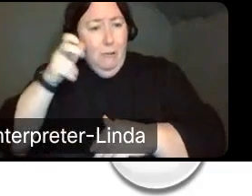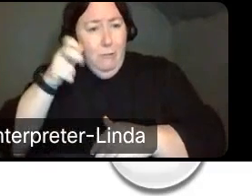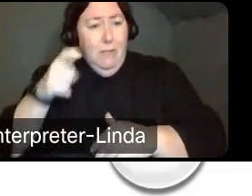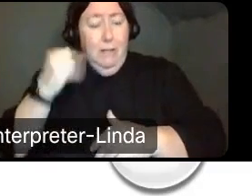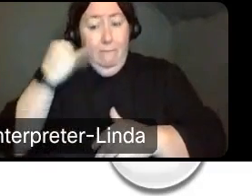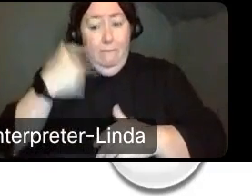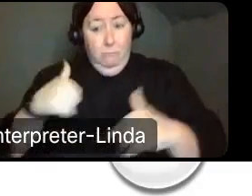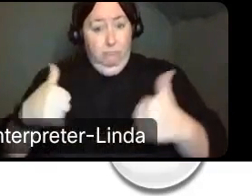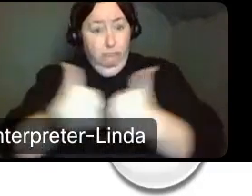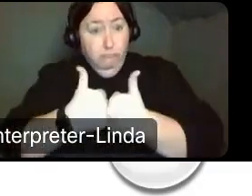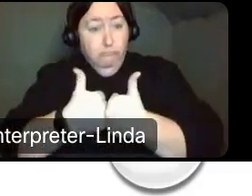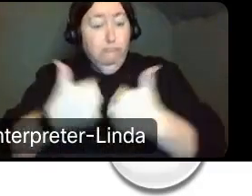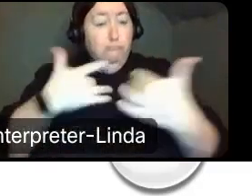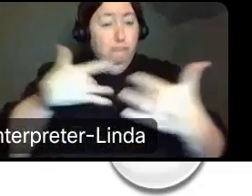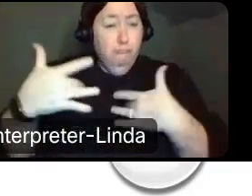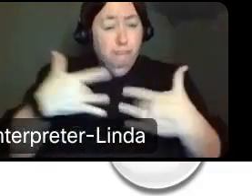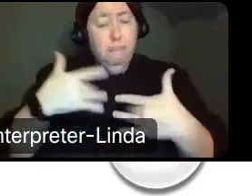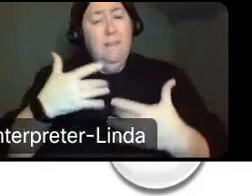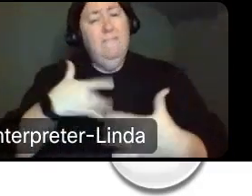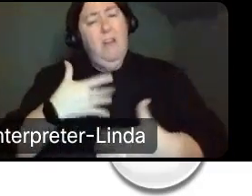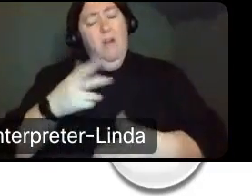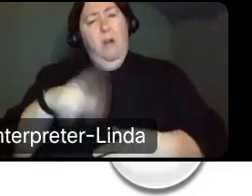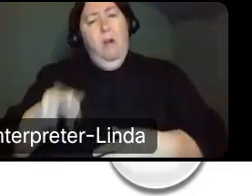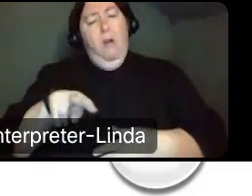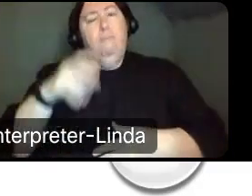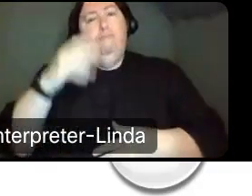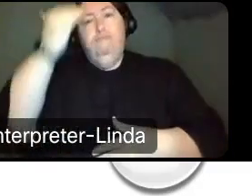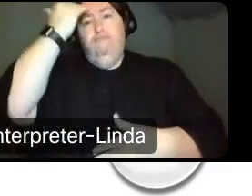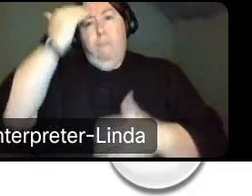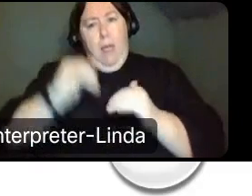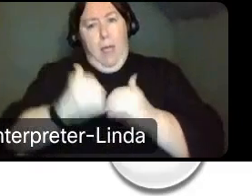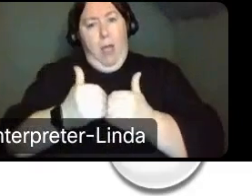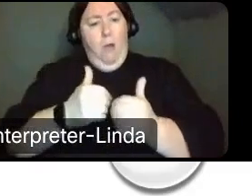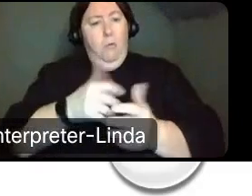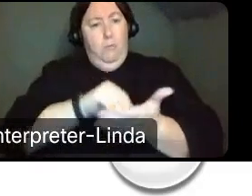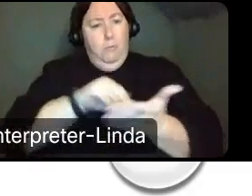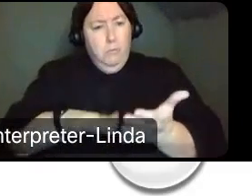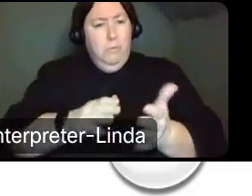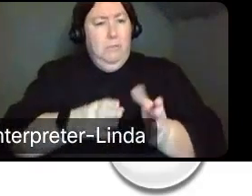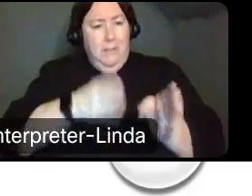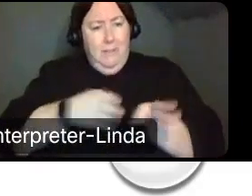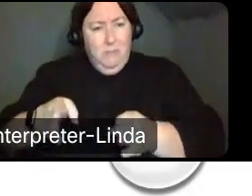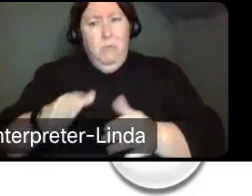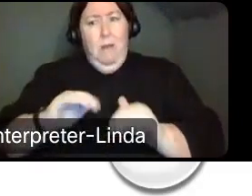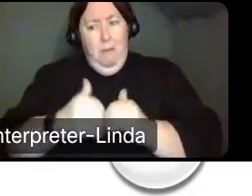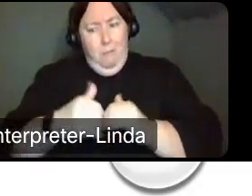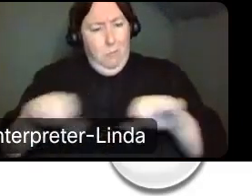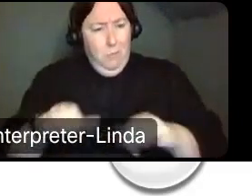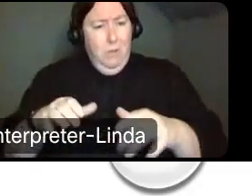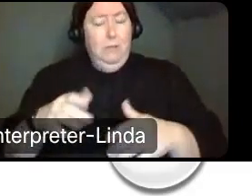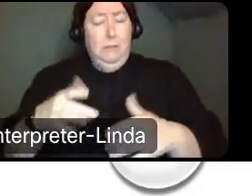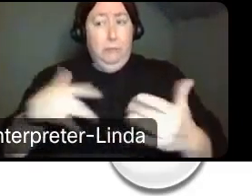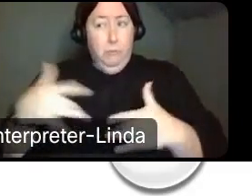really do feel like we get a good look at how these students are doing and concerns and challenges and things to address